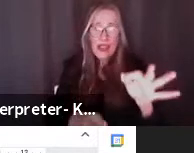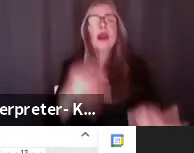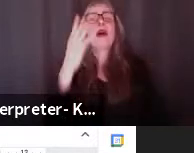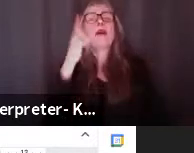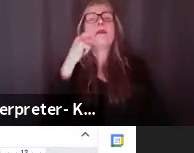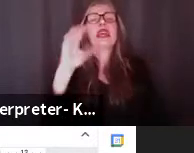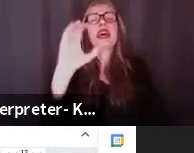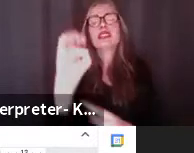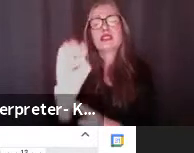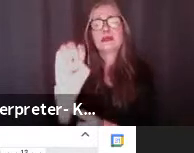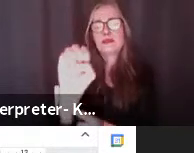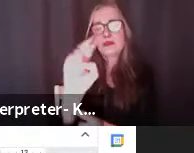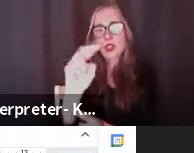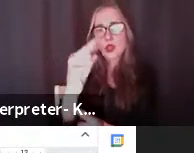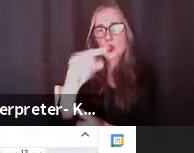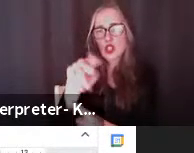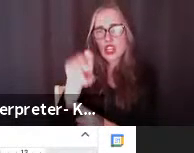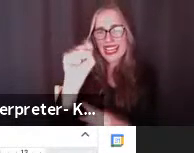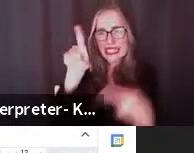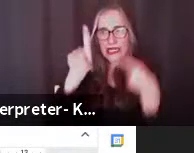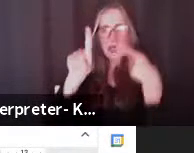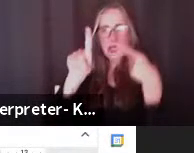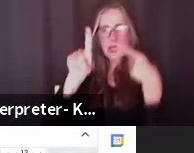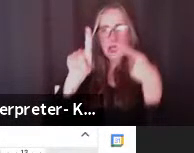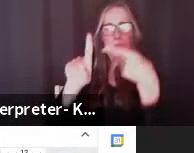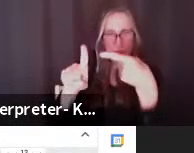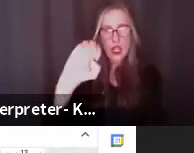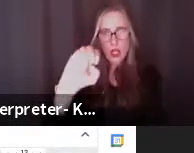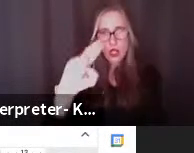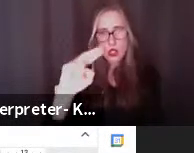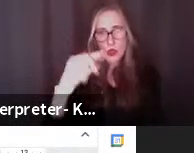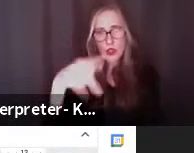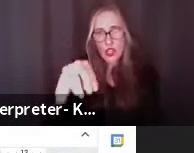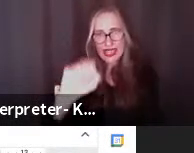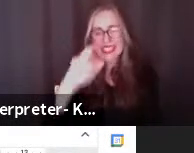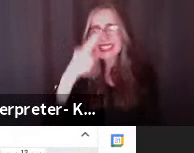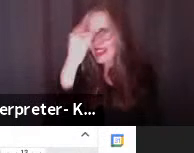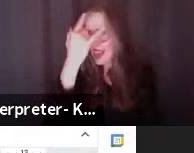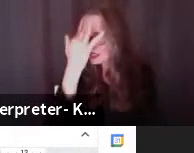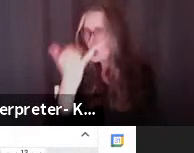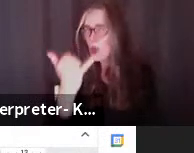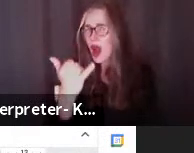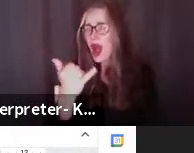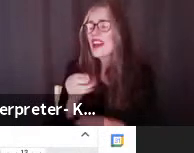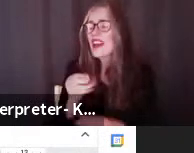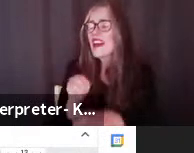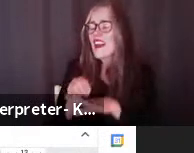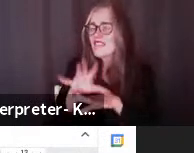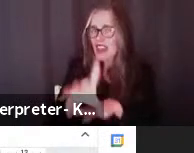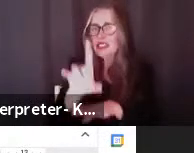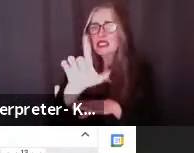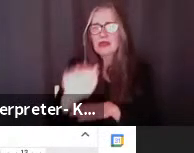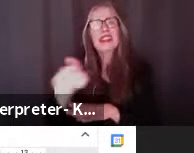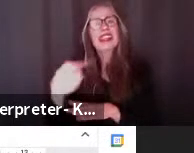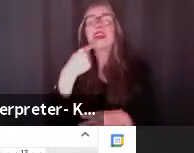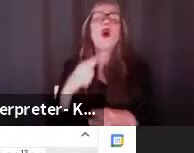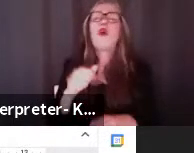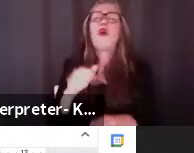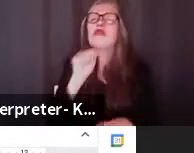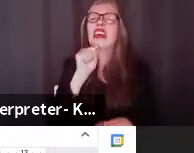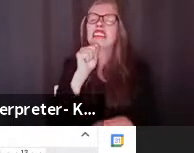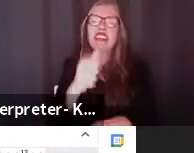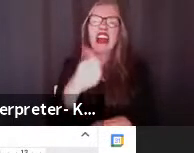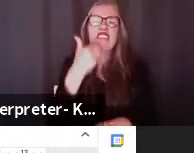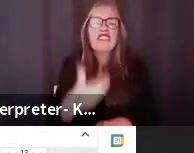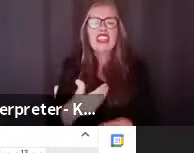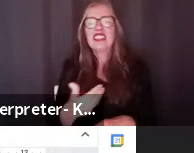eugenics history what i've laid out continues to inform the tacit social agreement that disabled people are manifestly unfit and particularly to